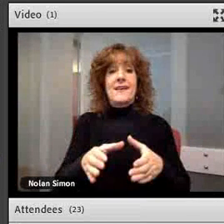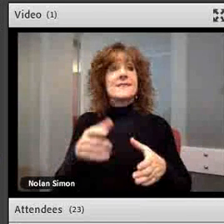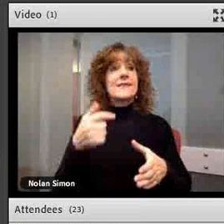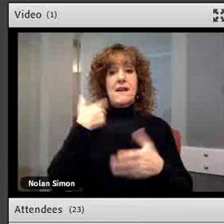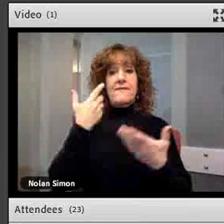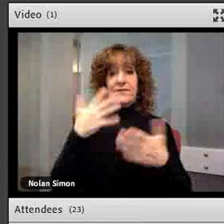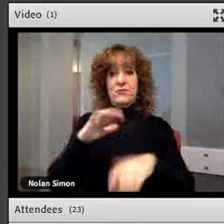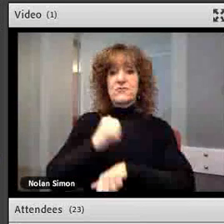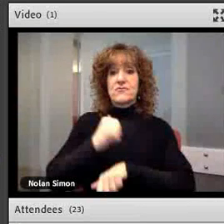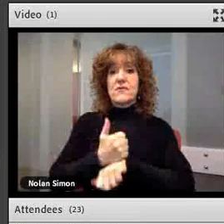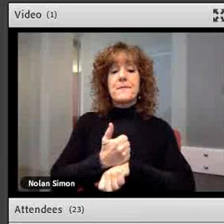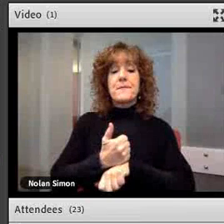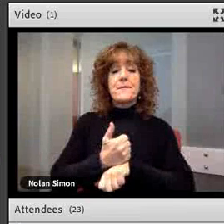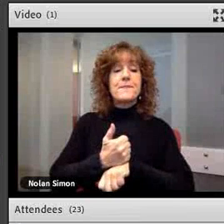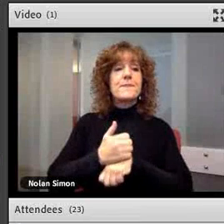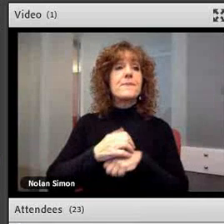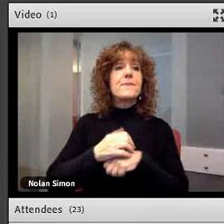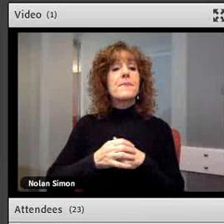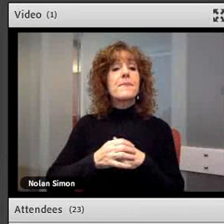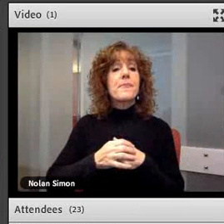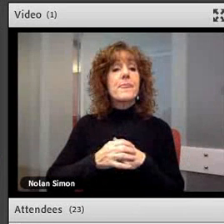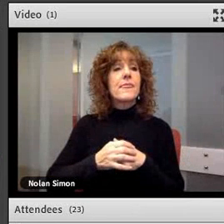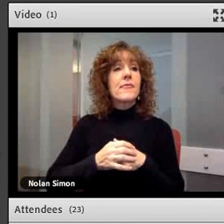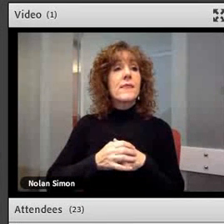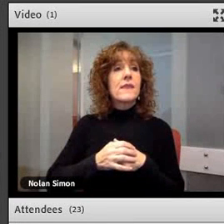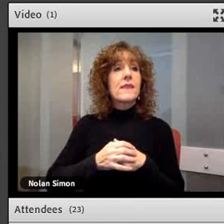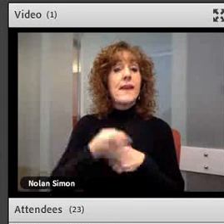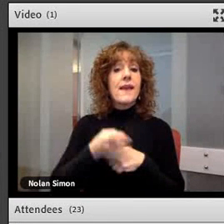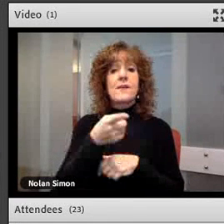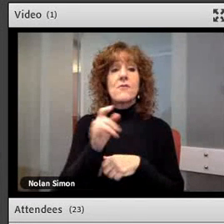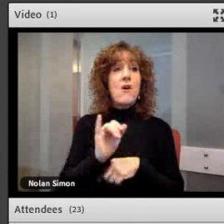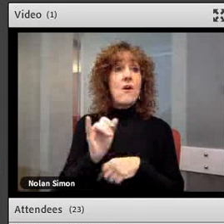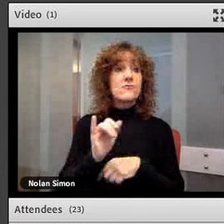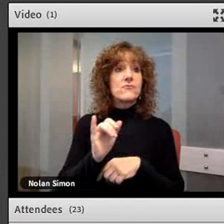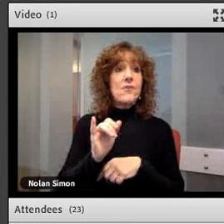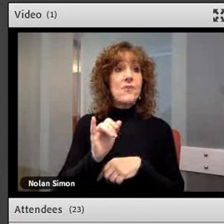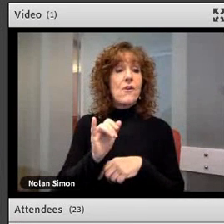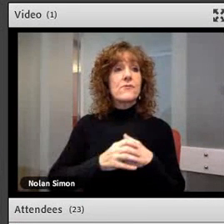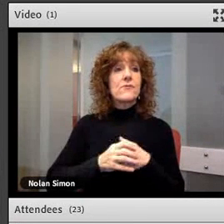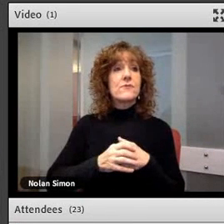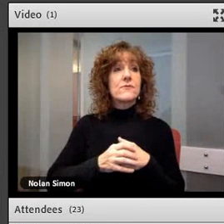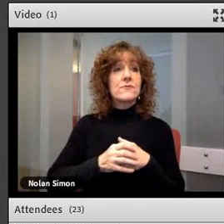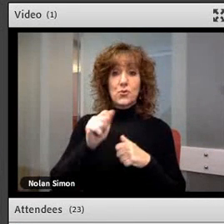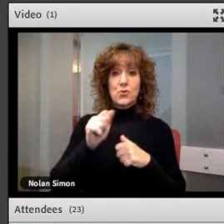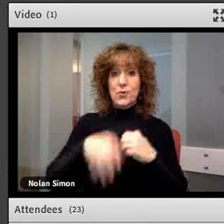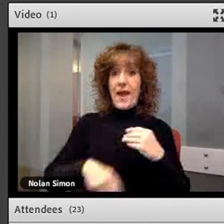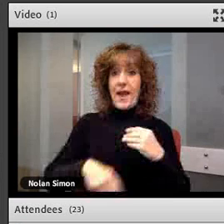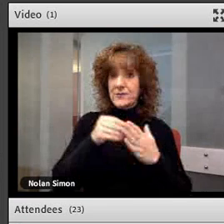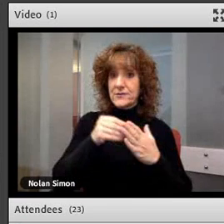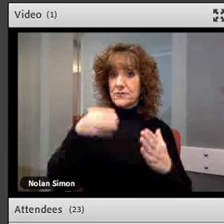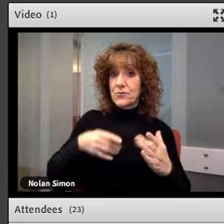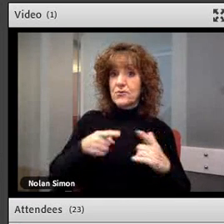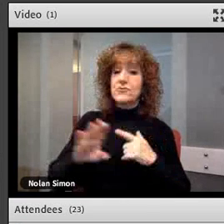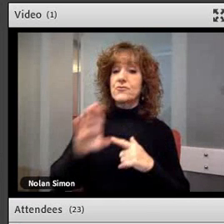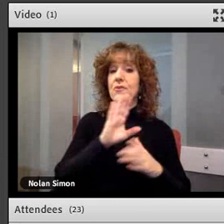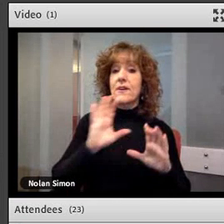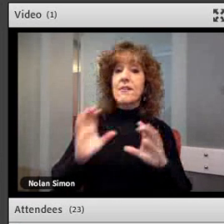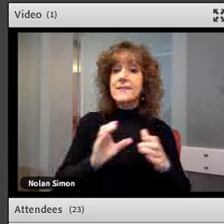I set up. Okay, and you can also add students to your classes.